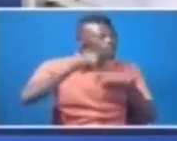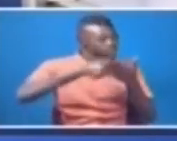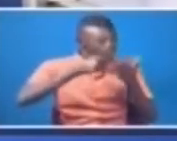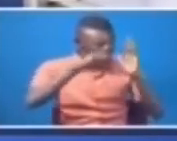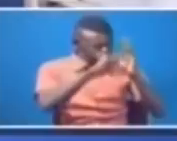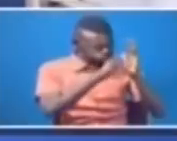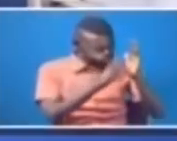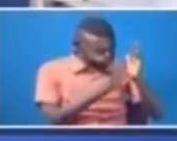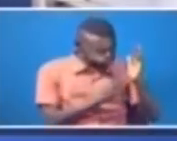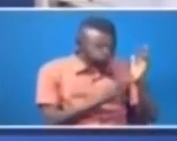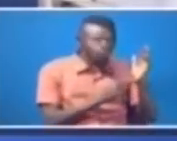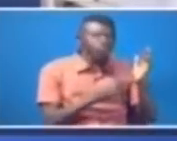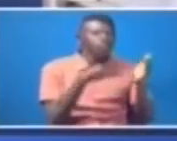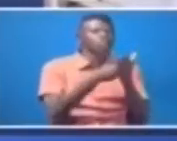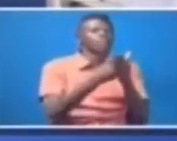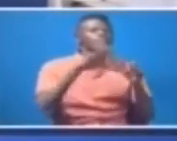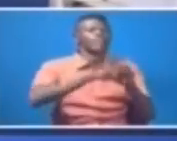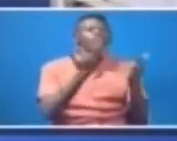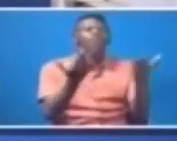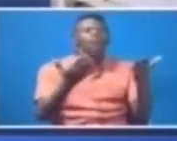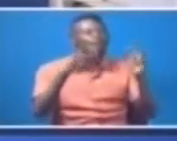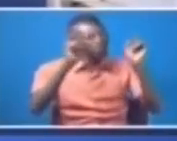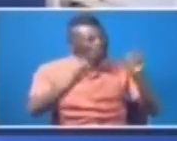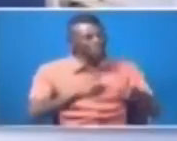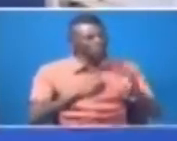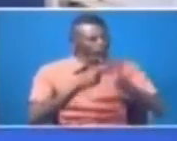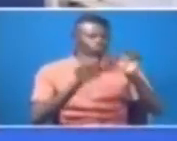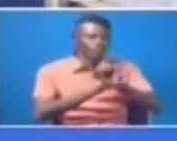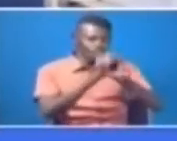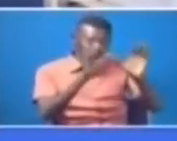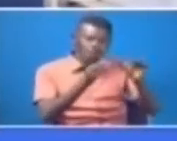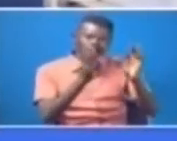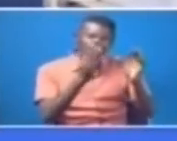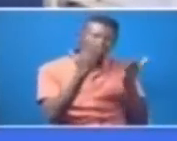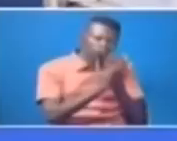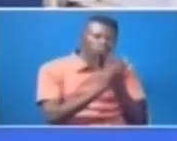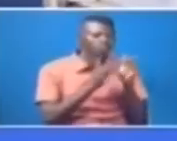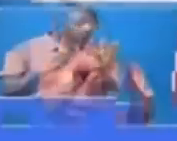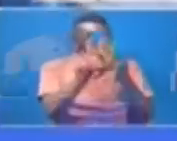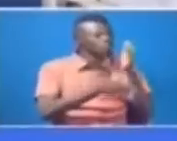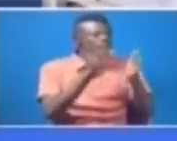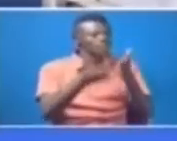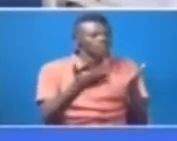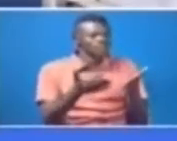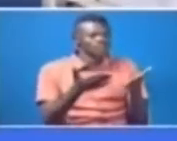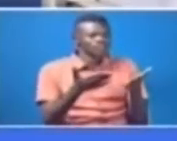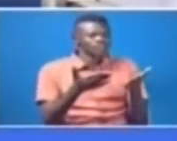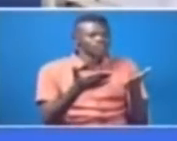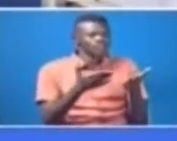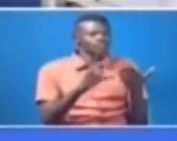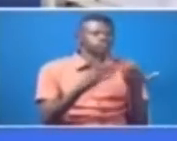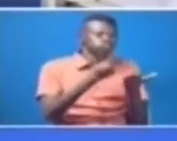to indicate clearly sources of funds, to indicate clearly if there's any intended indebtedness, what